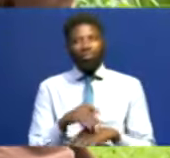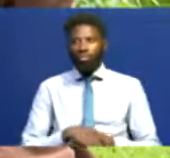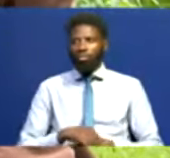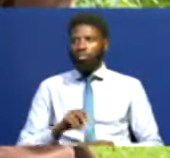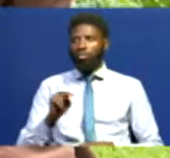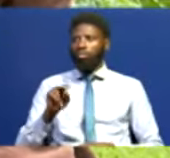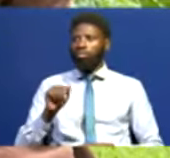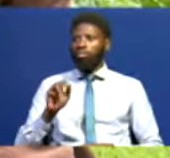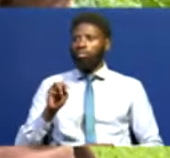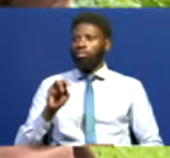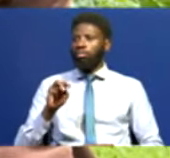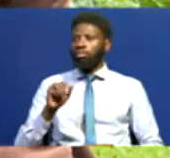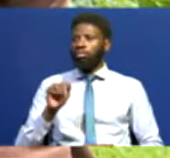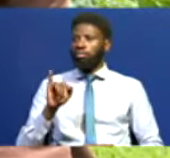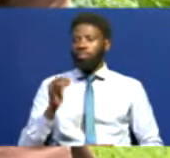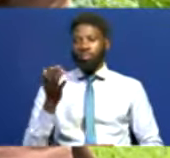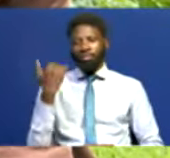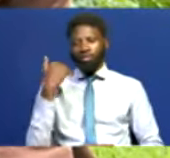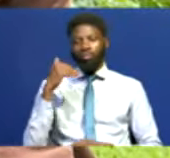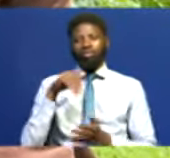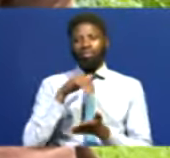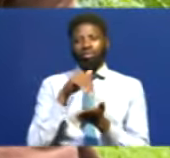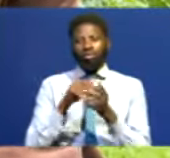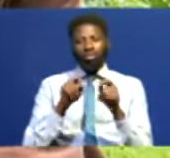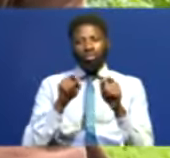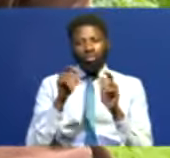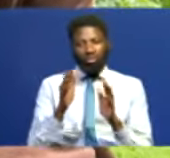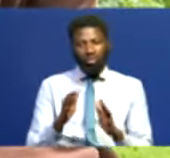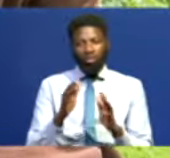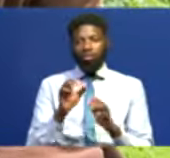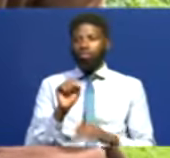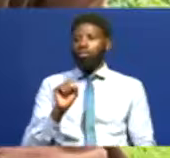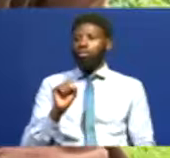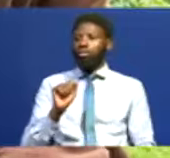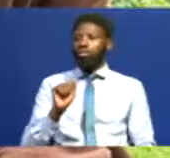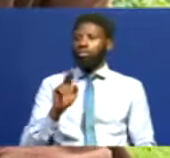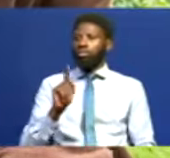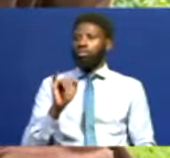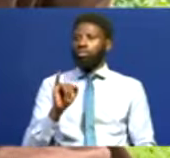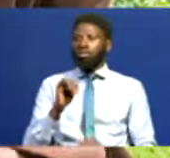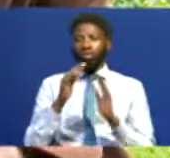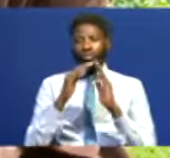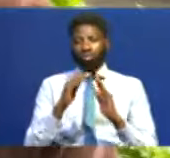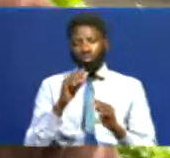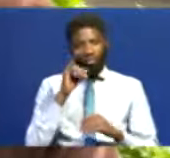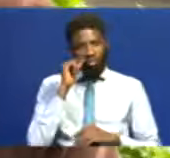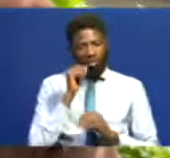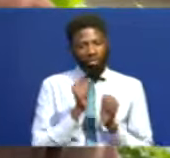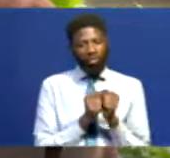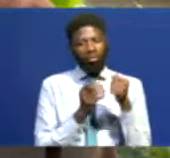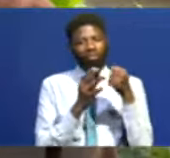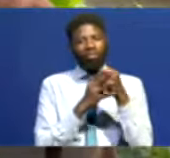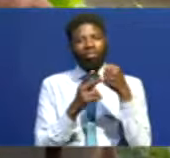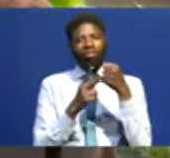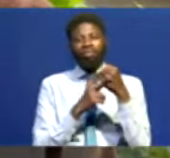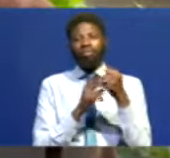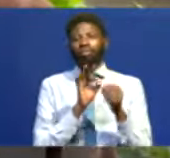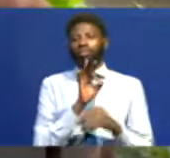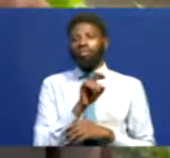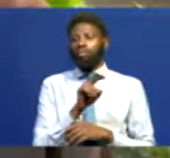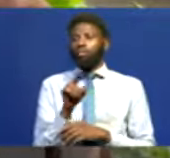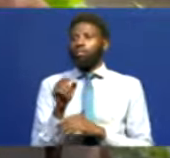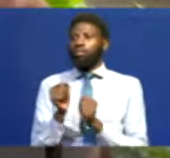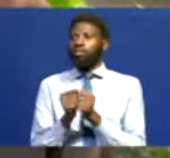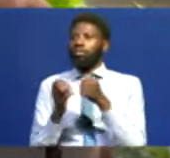station controller Sauti House in Mombasa from 1973 to 1978. You book a telephone to